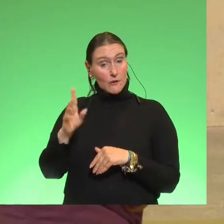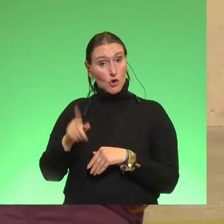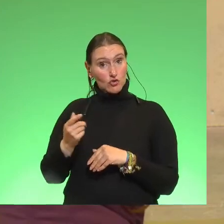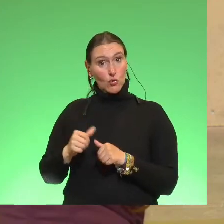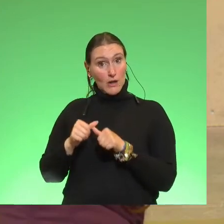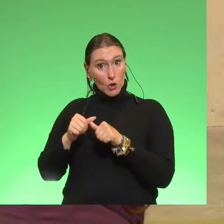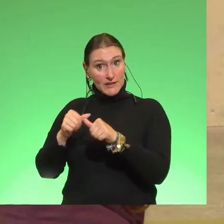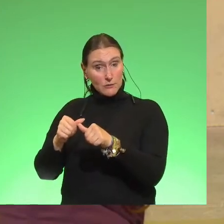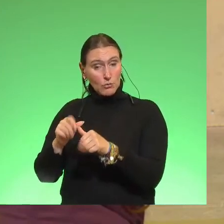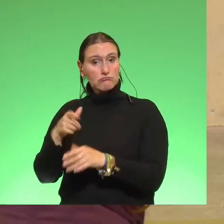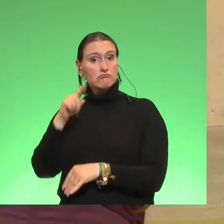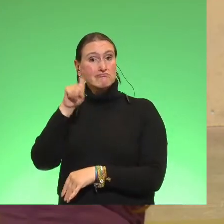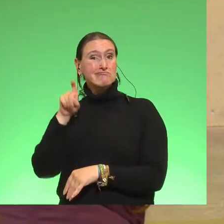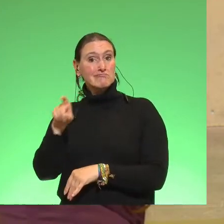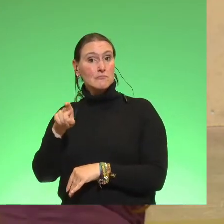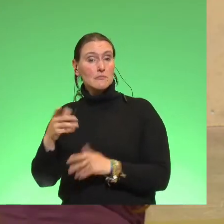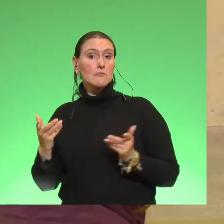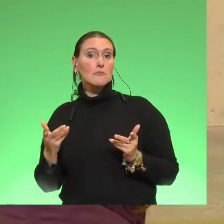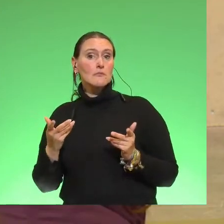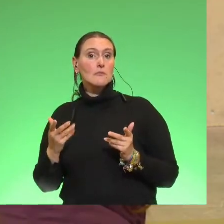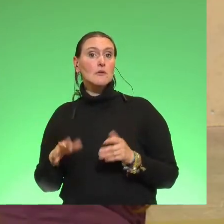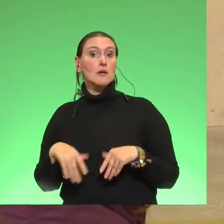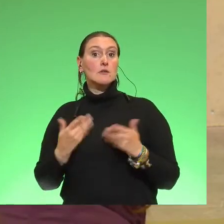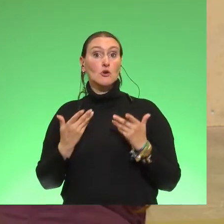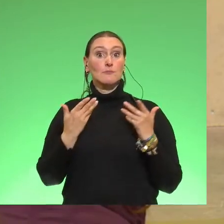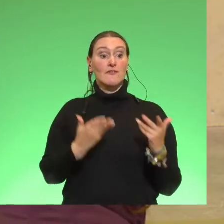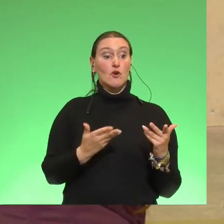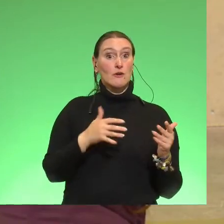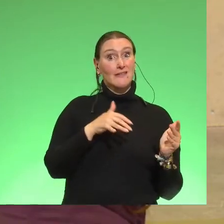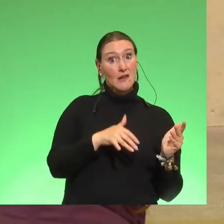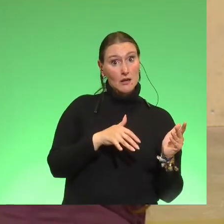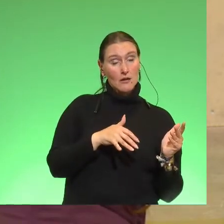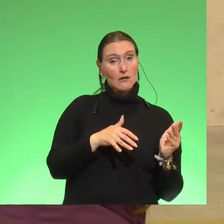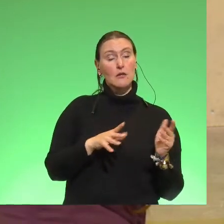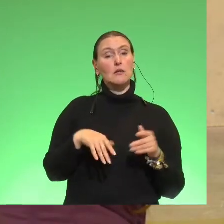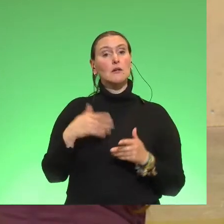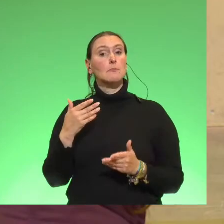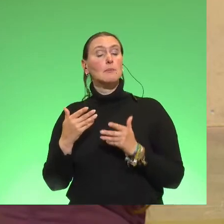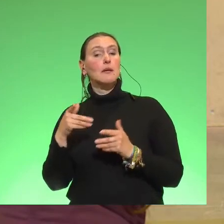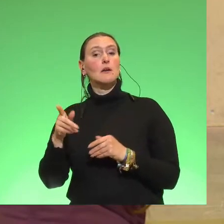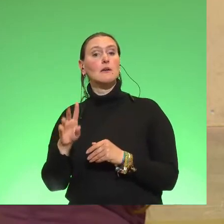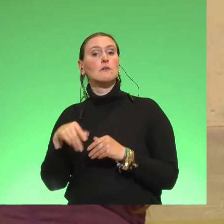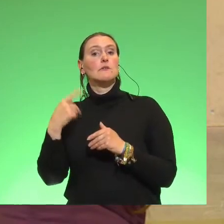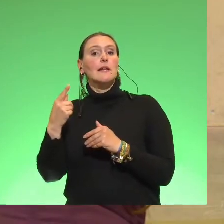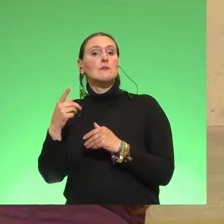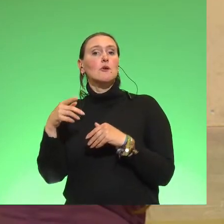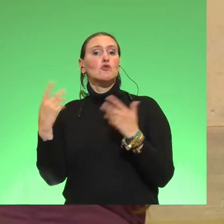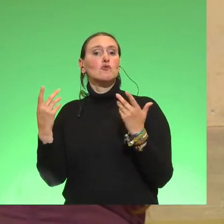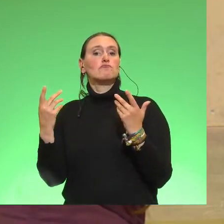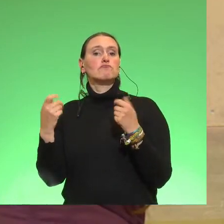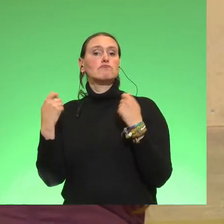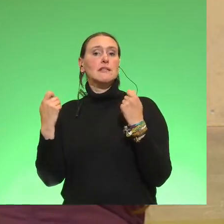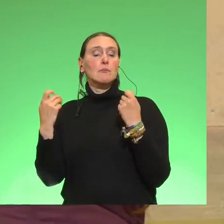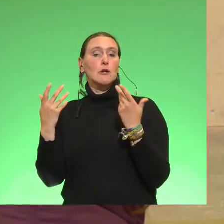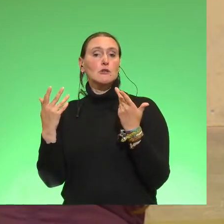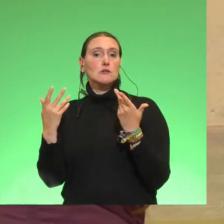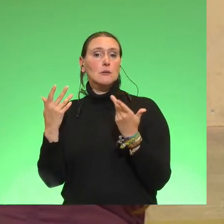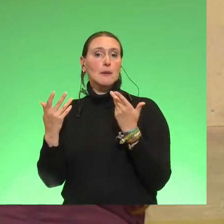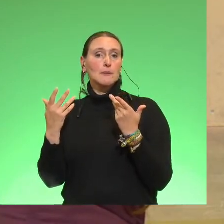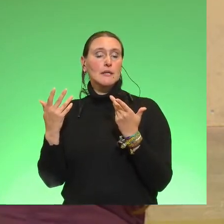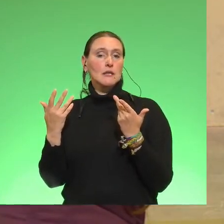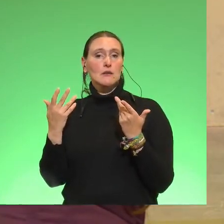there is something that was already there, that kind of had a moment of a celebration